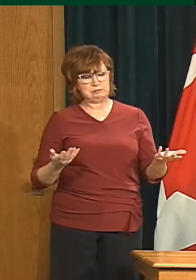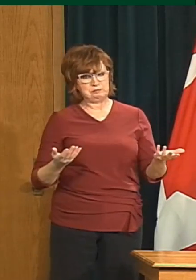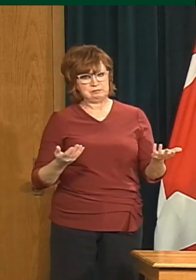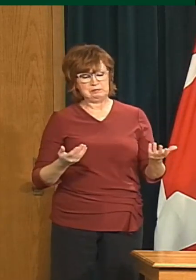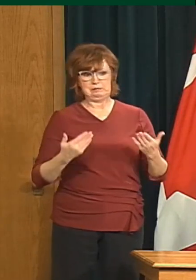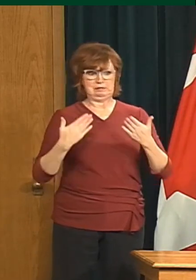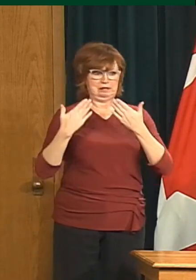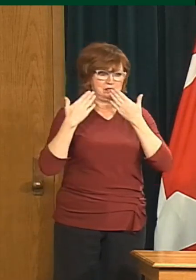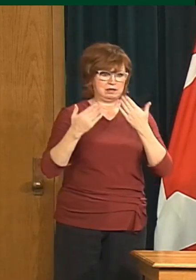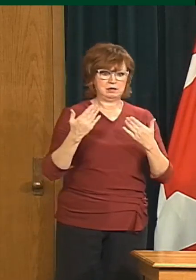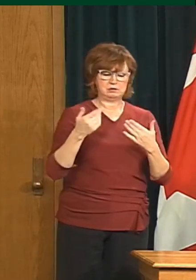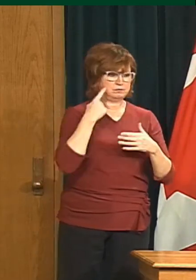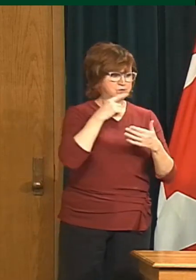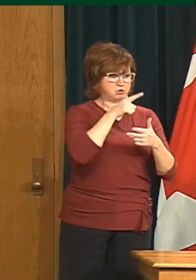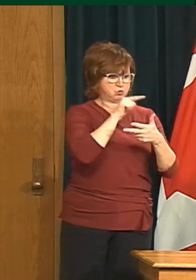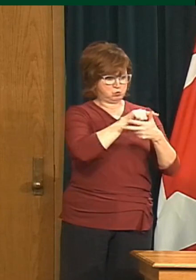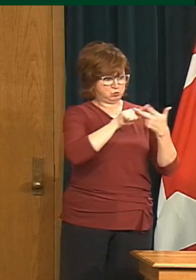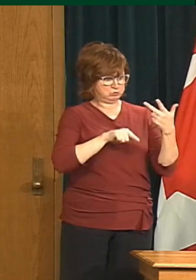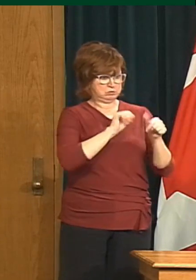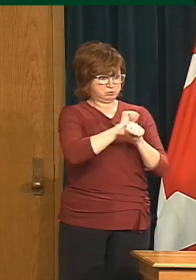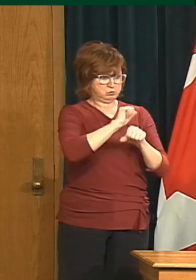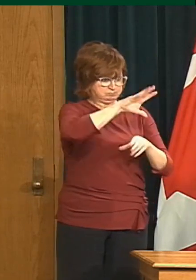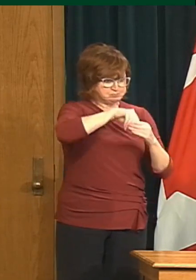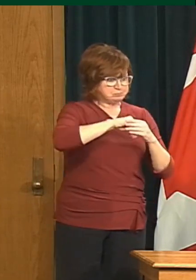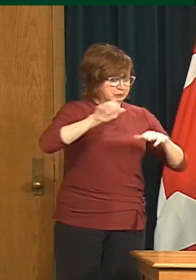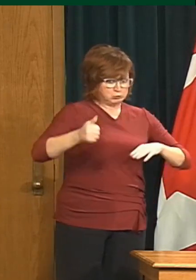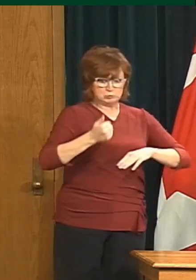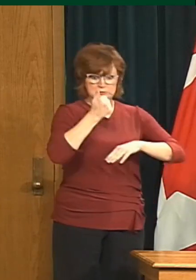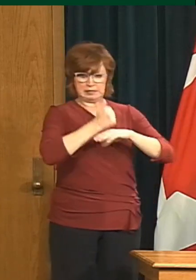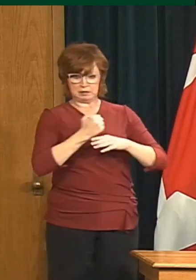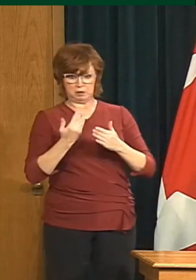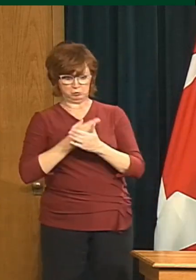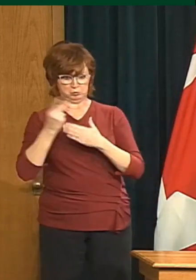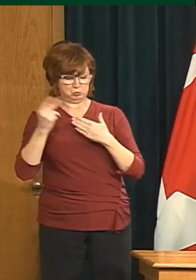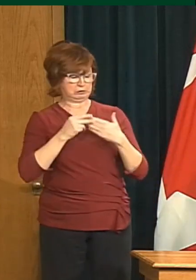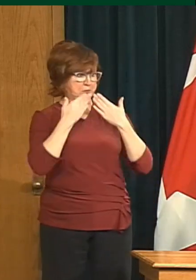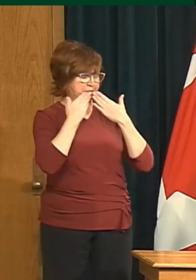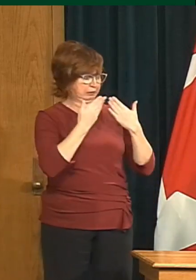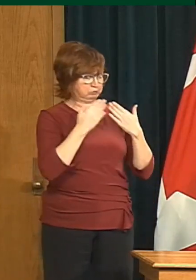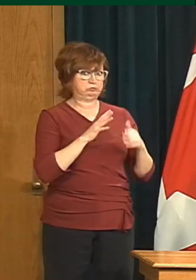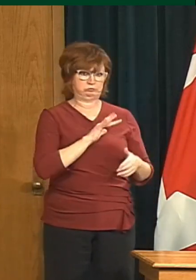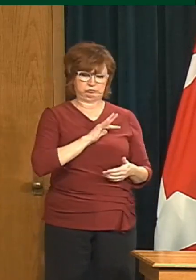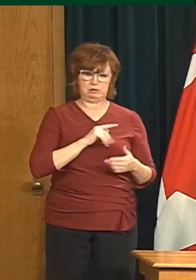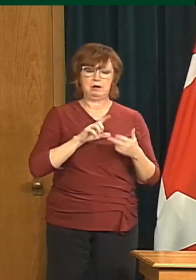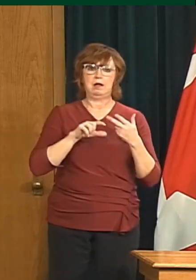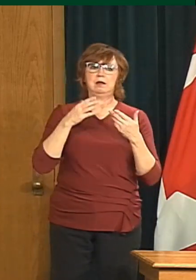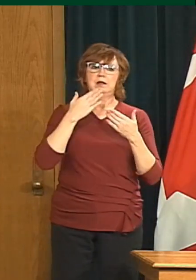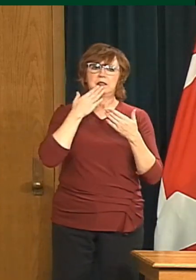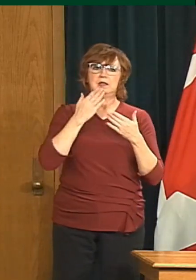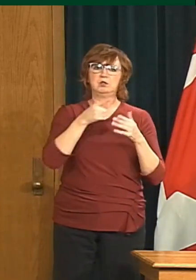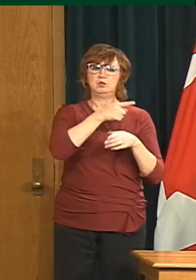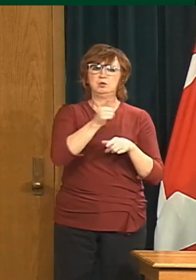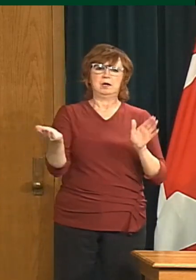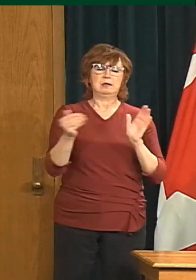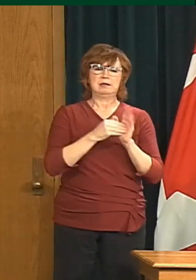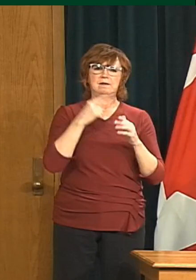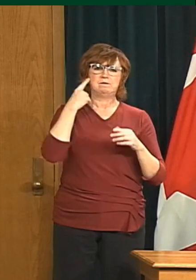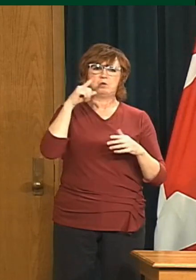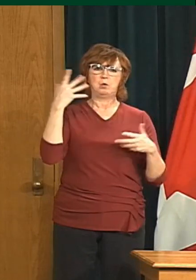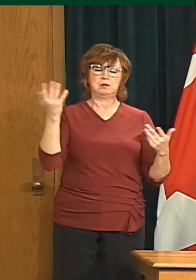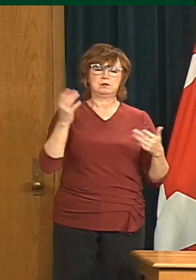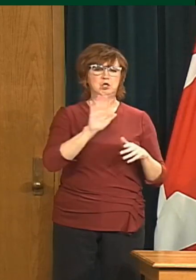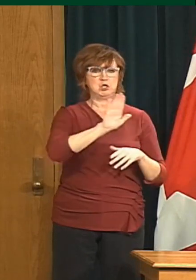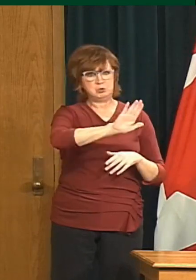was able to occur so quickly. And once again, thank you to everyone in Saskatchewan for what you are